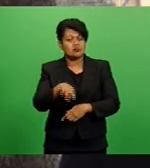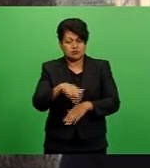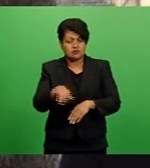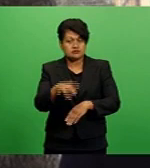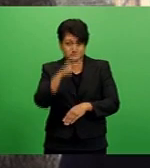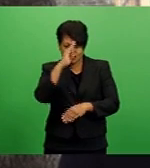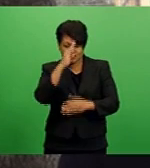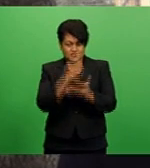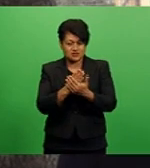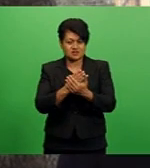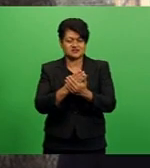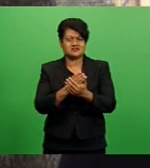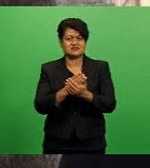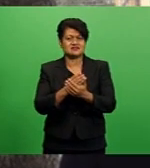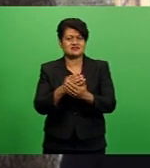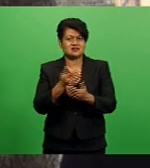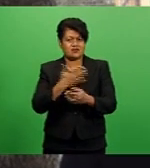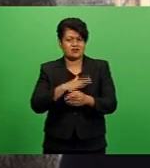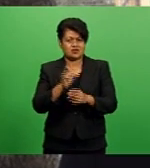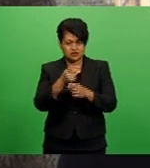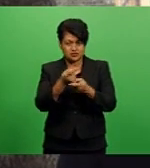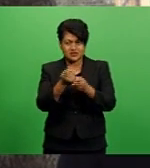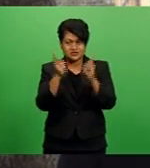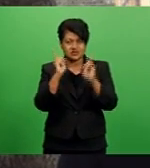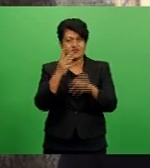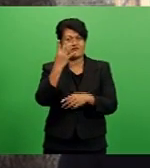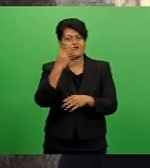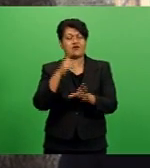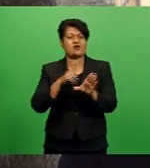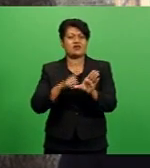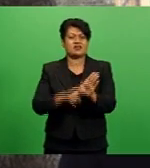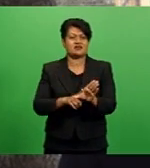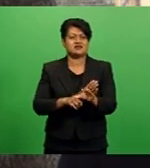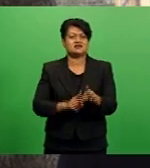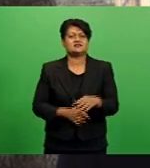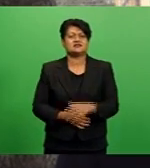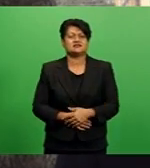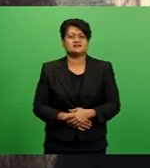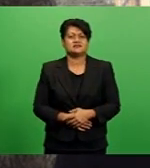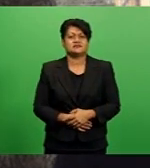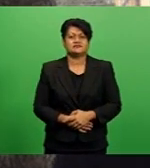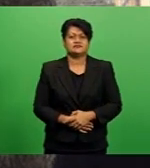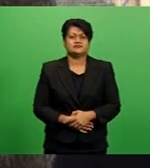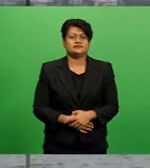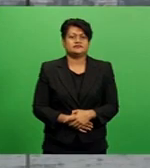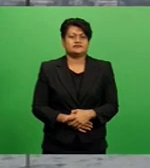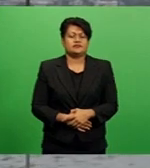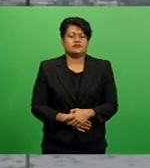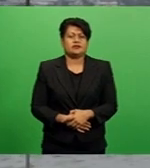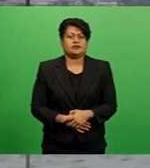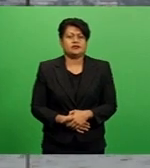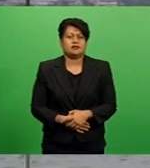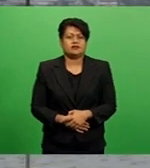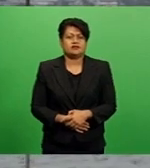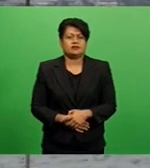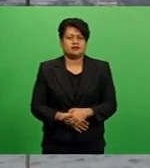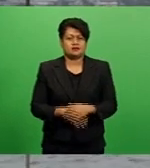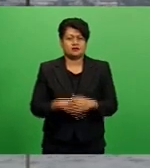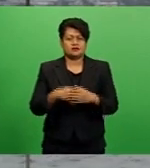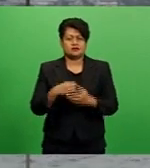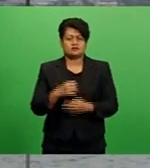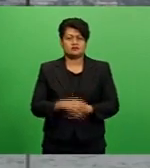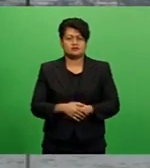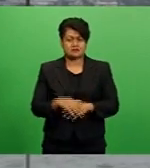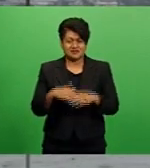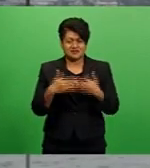and join the medical profession in 4 years. Jeshulal, FBC News. Temporary learning facilities